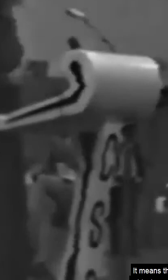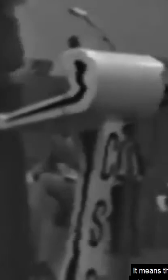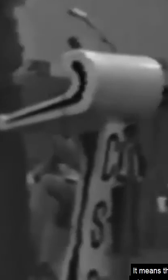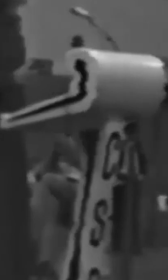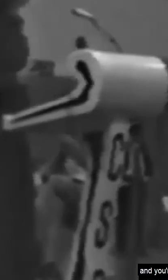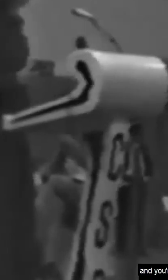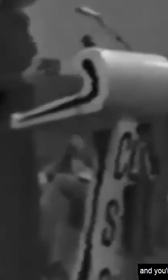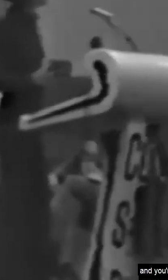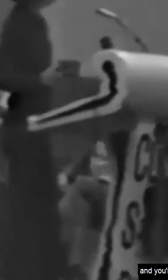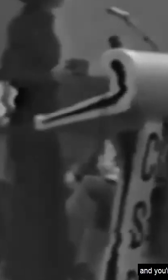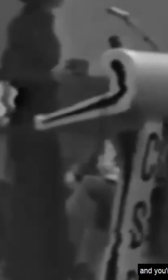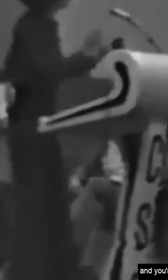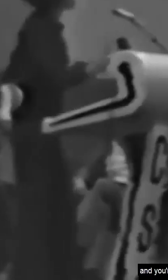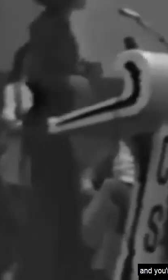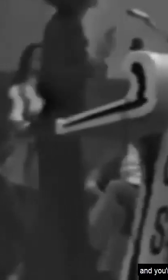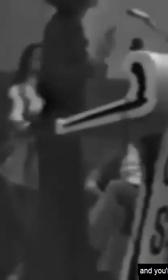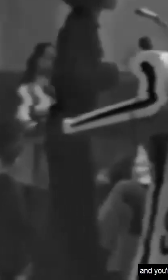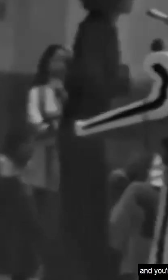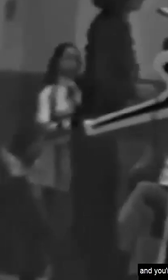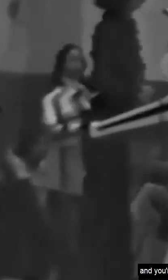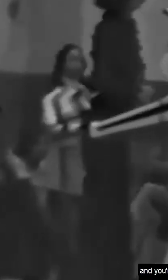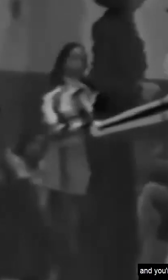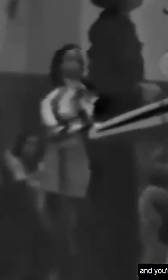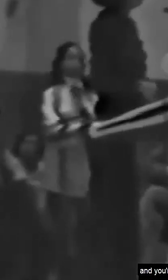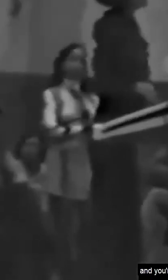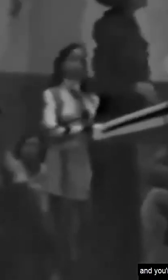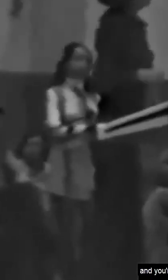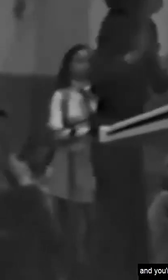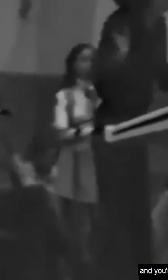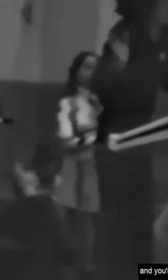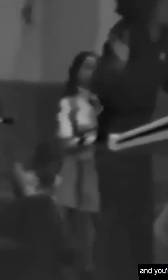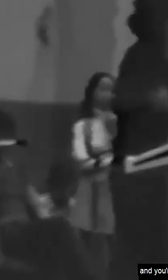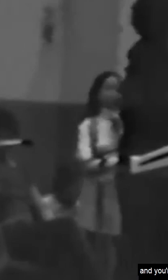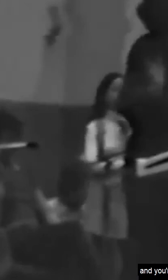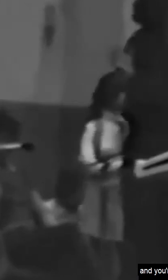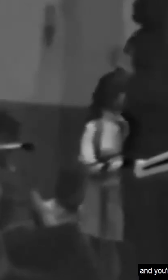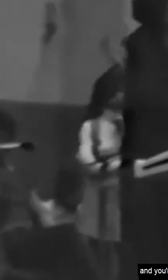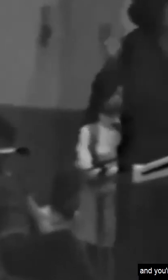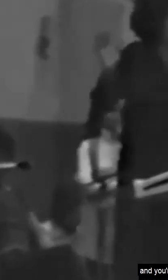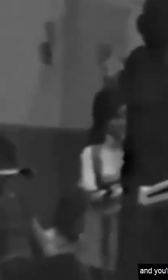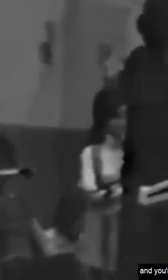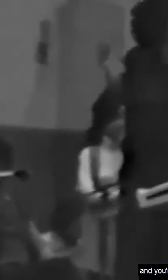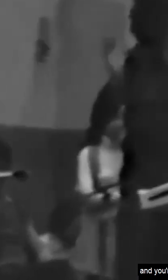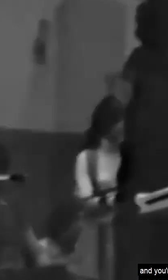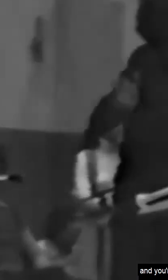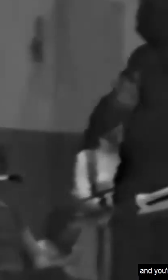trial, and you're in a county where the most you can hope for is maybe